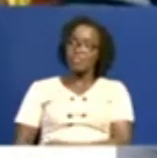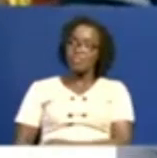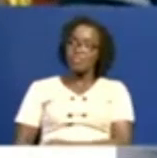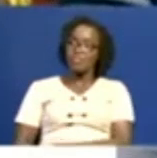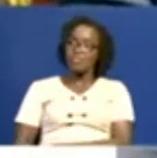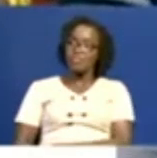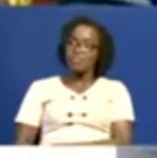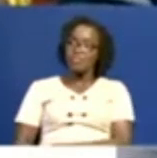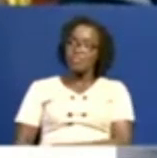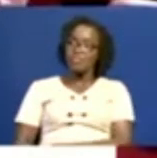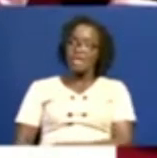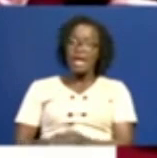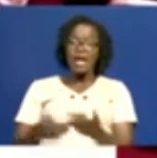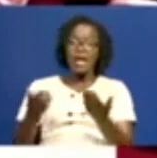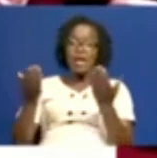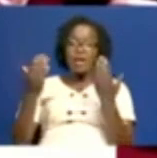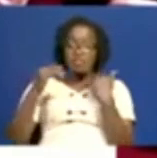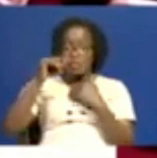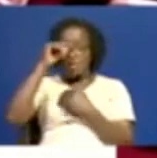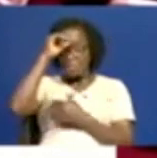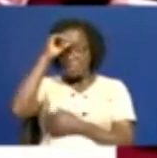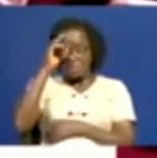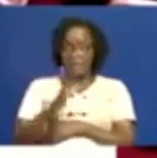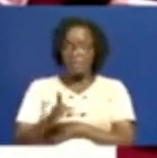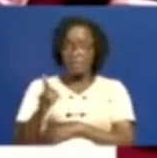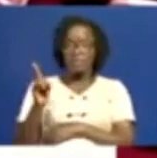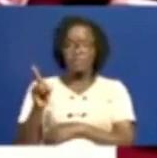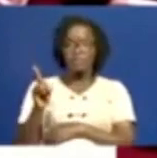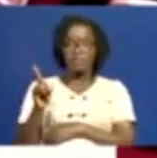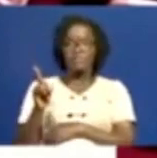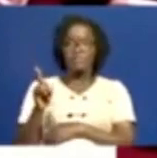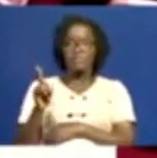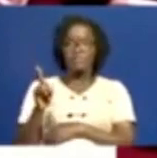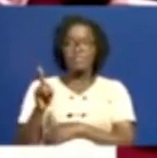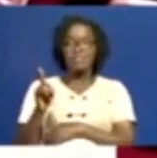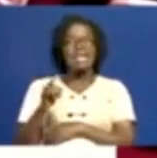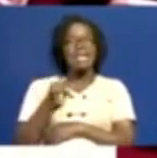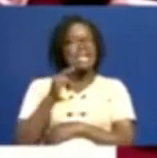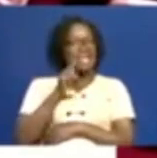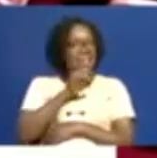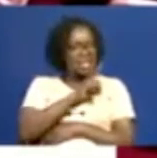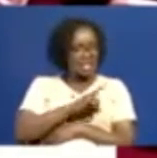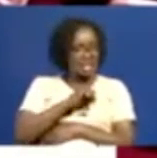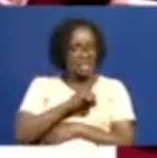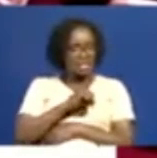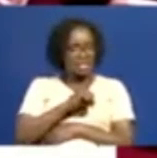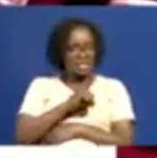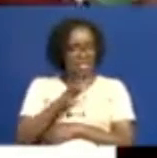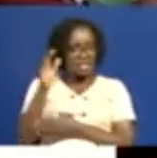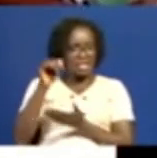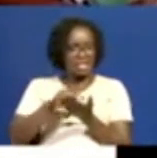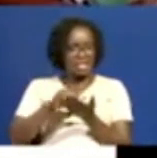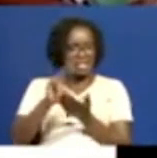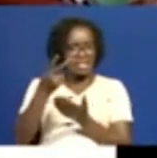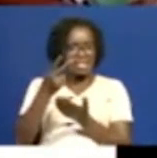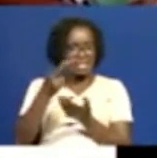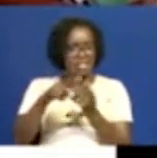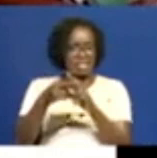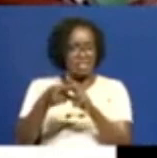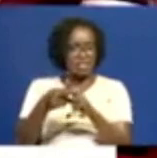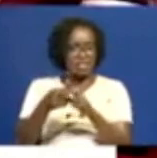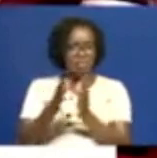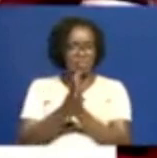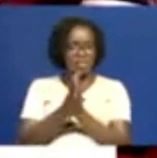In the wake of Meru Governor Kawira Mwangaza's successful evasion of a second impeachment in the Senate, the strained relationship between the